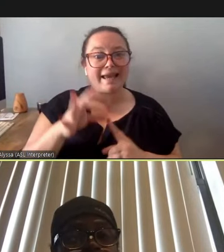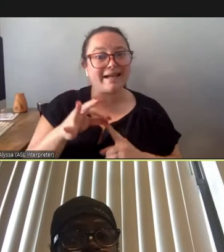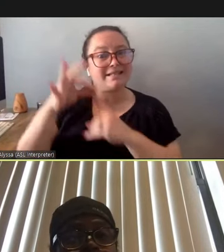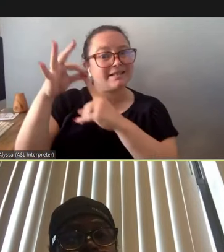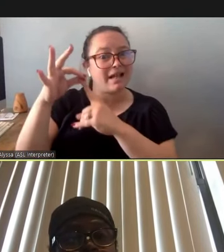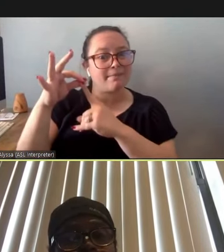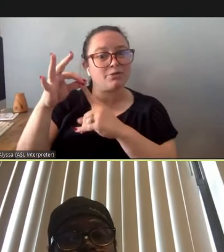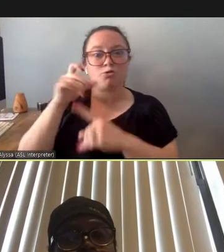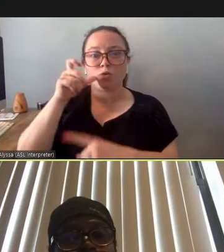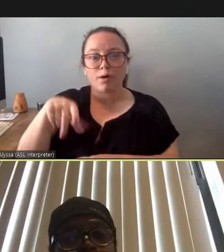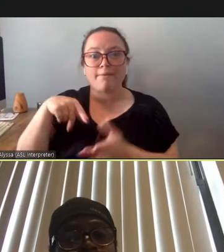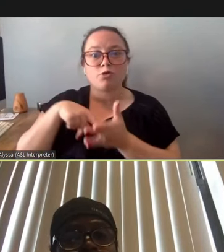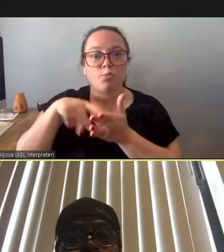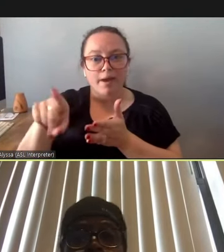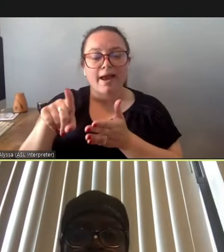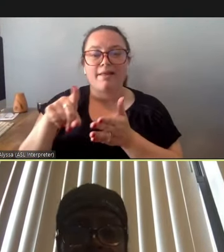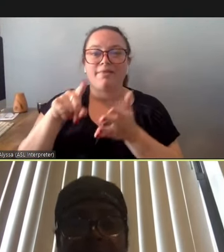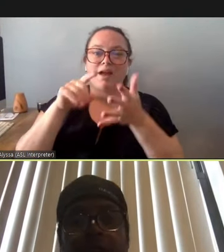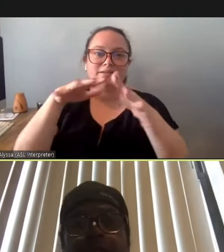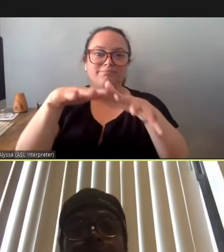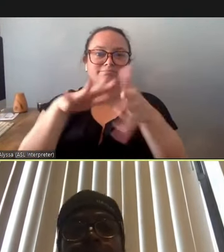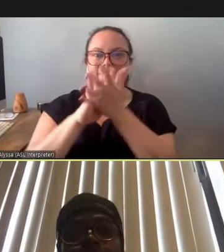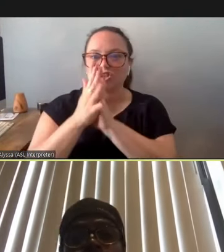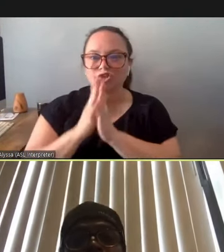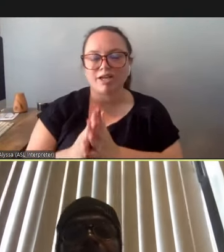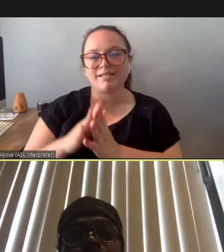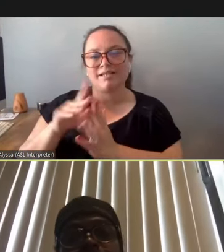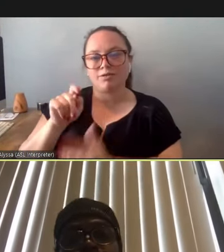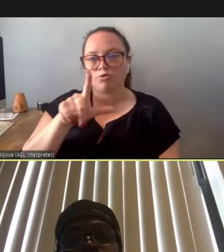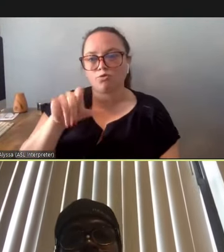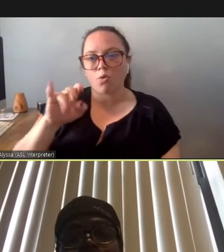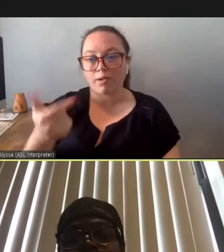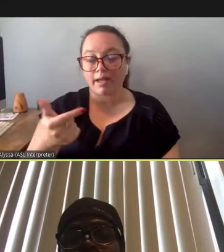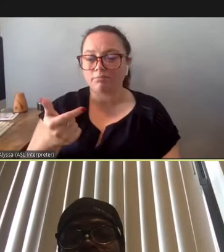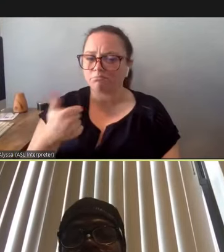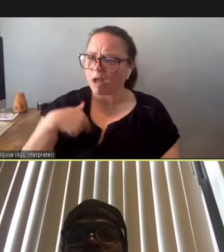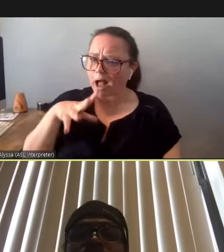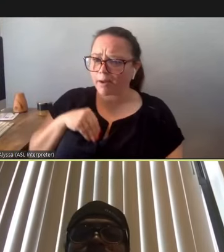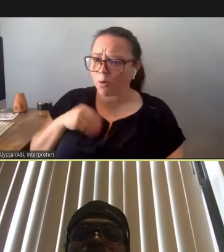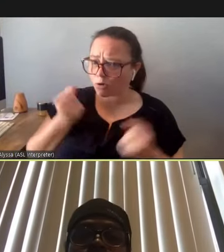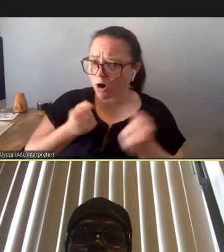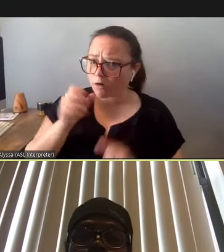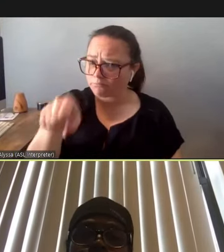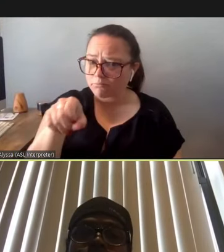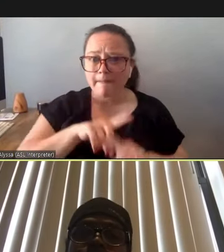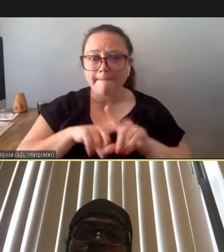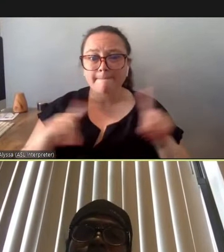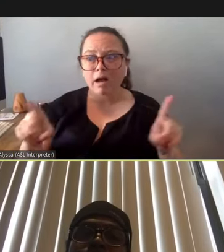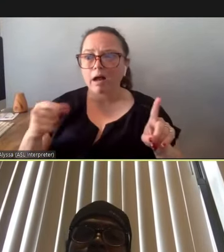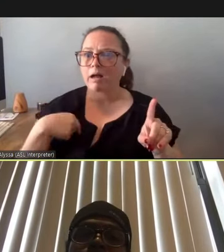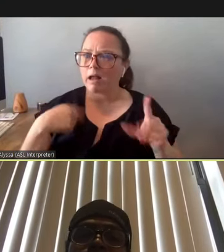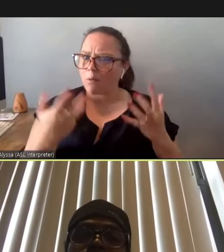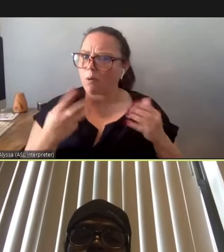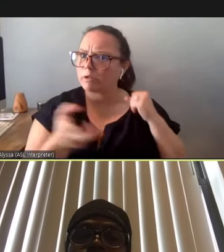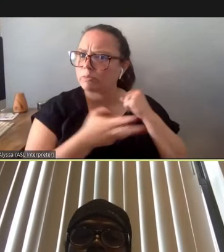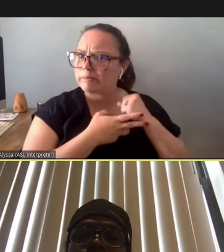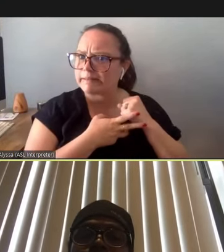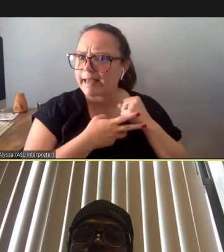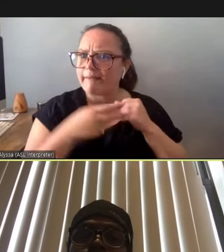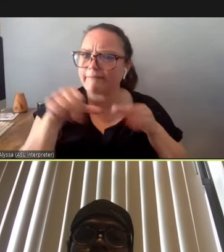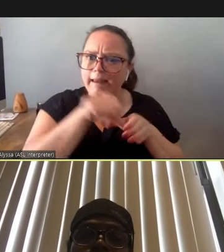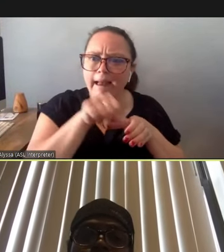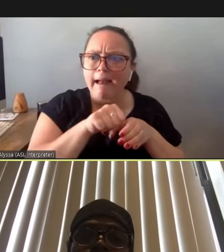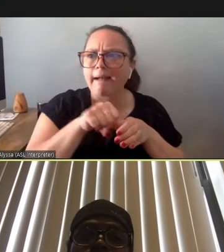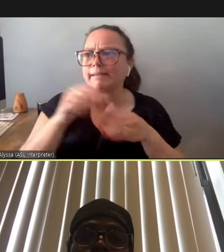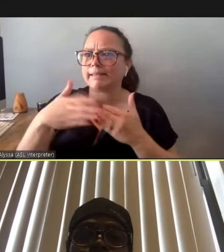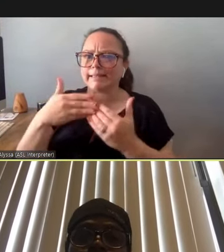is forthcoming. I own a car, but for the sake of saving gas and easy parking and cutting down on my